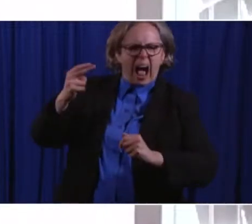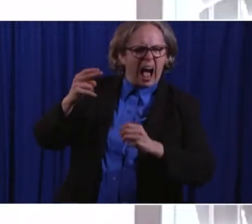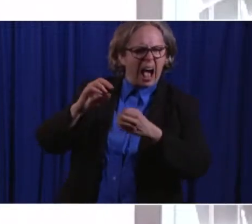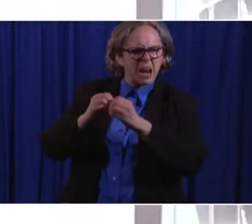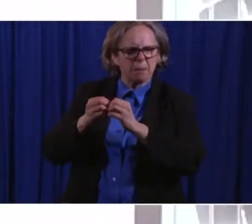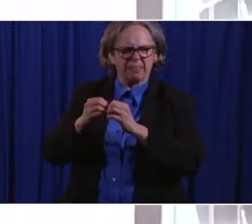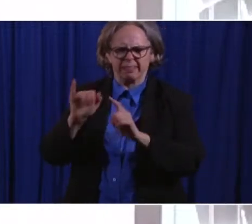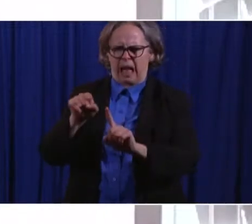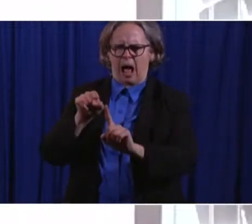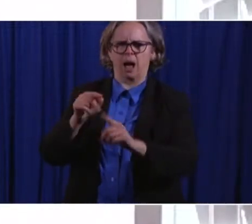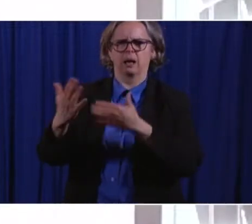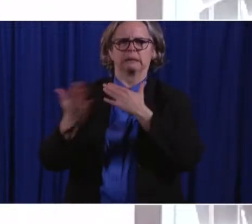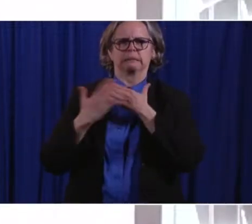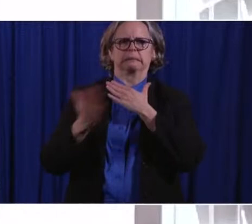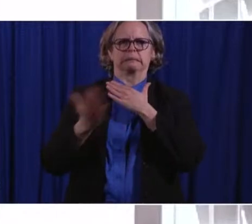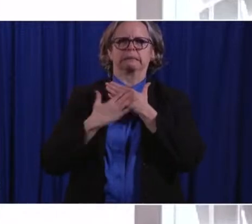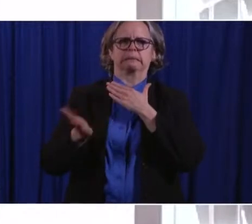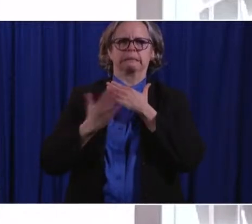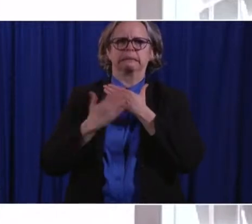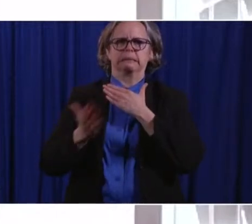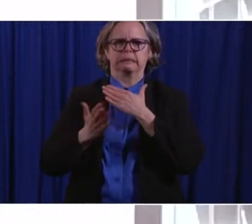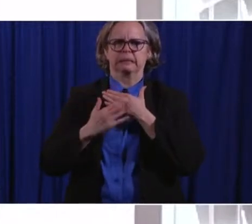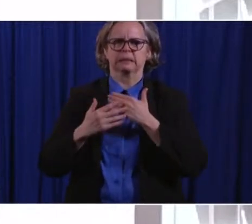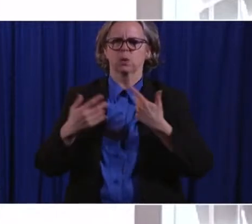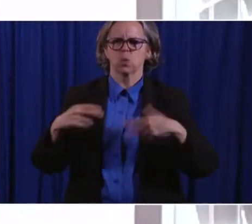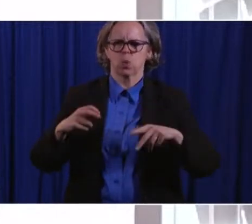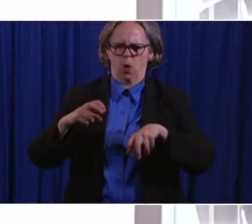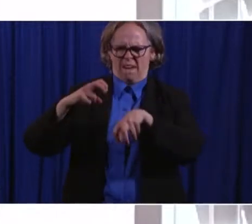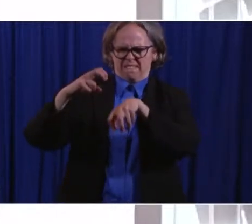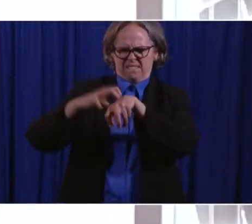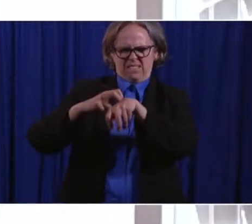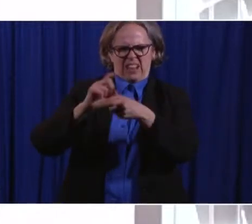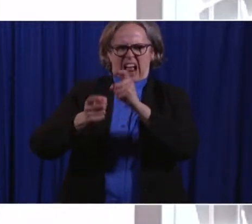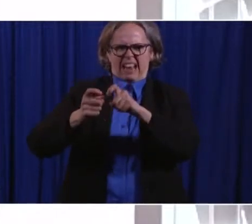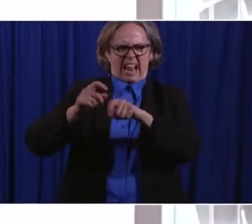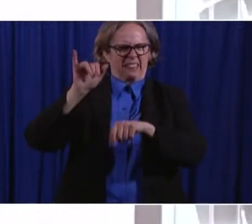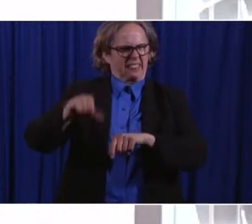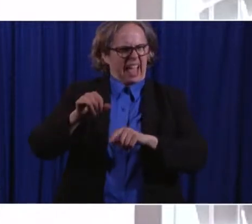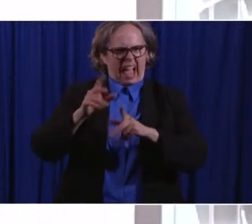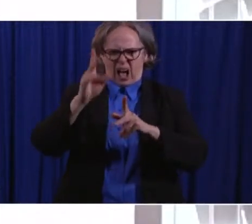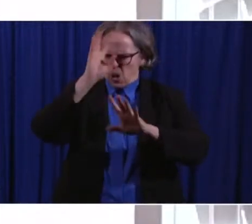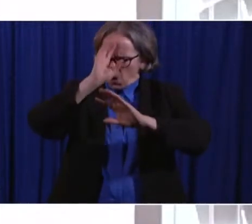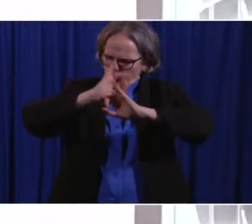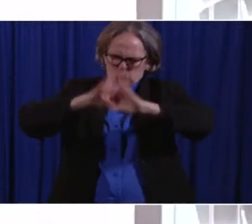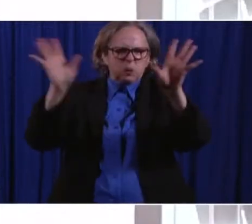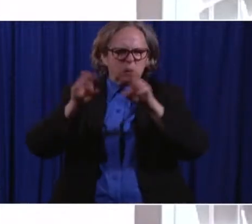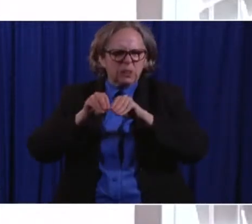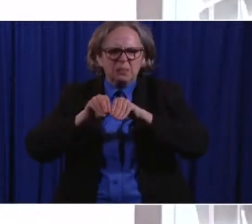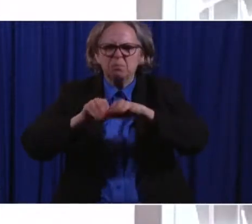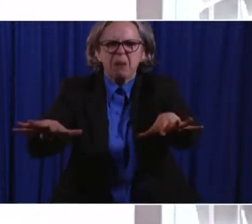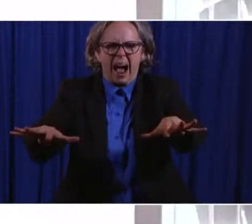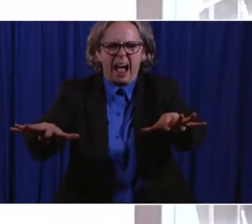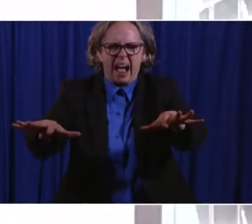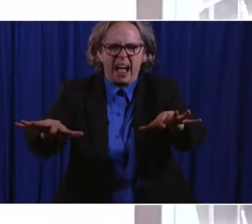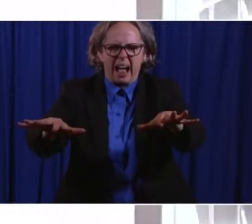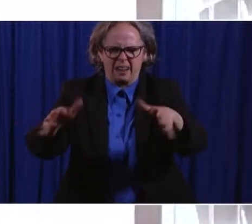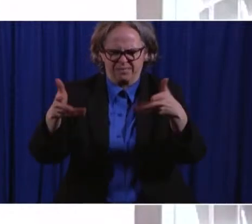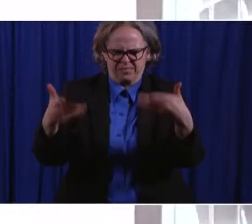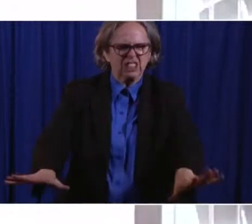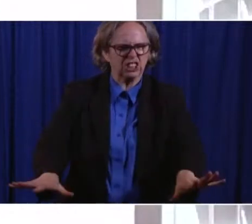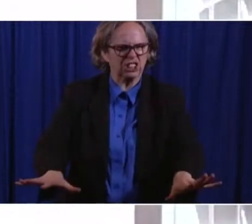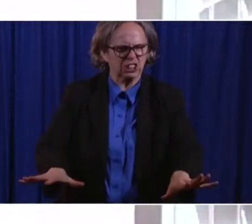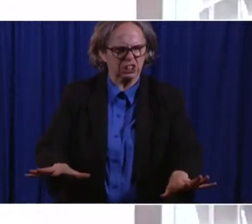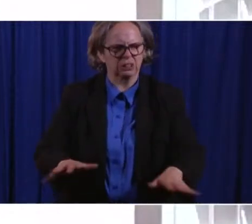we have a sizable portion of the activity that this virus is engaged